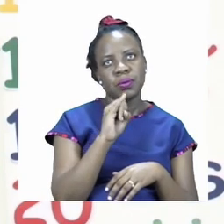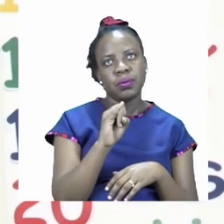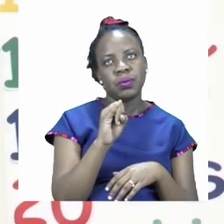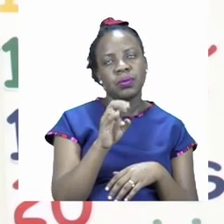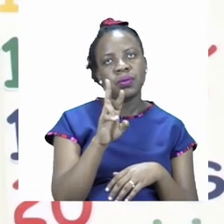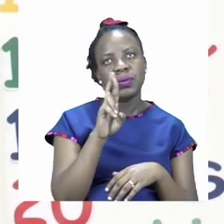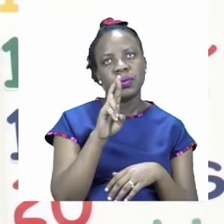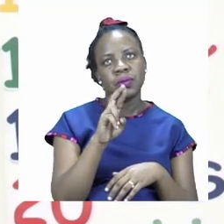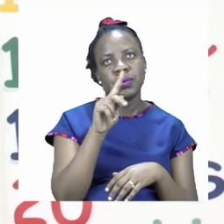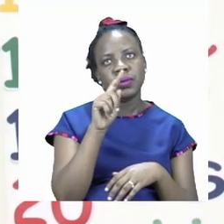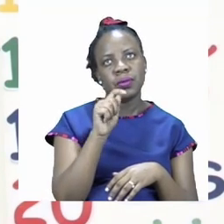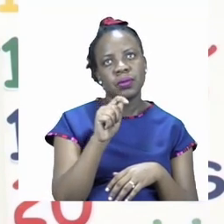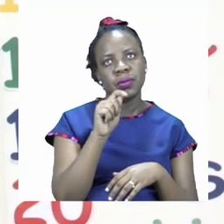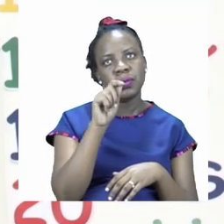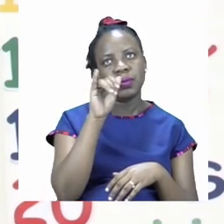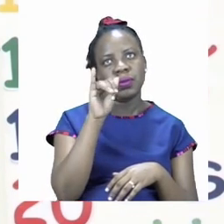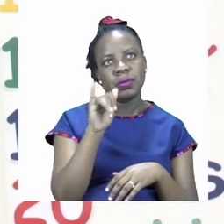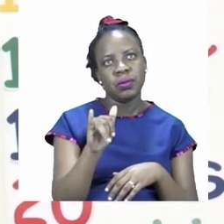32.